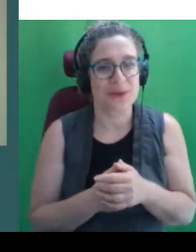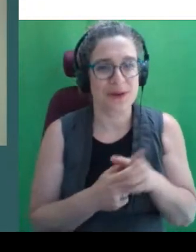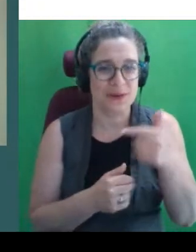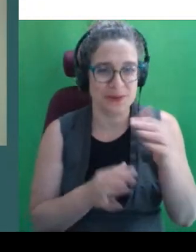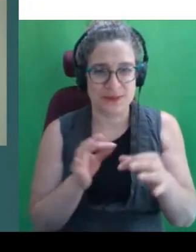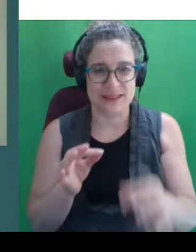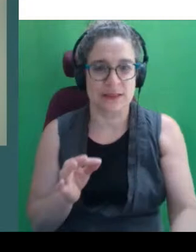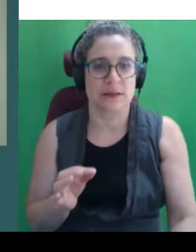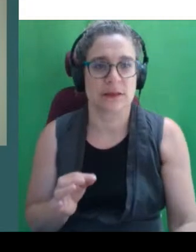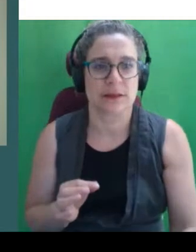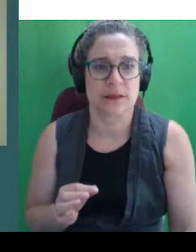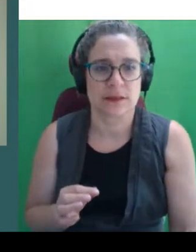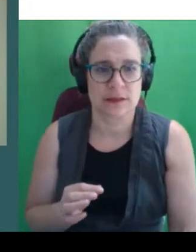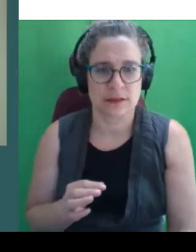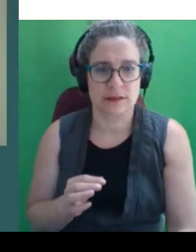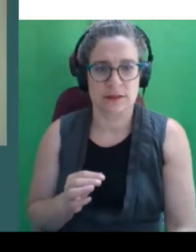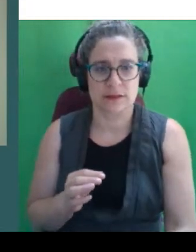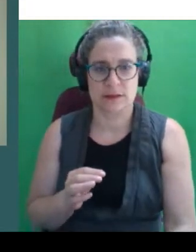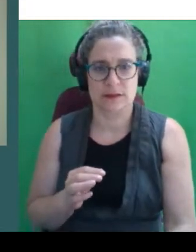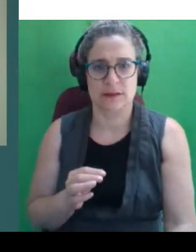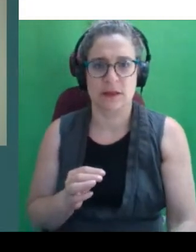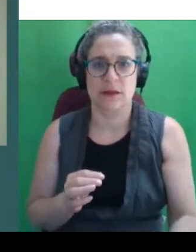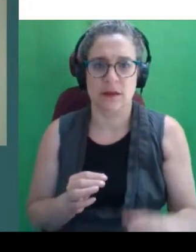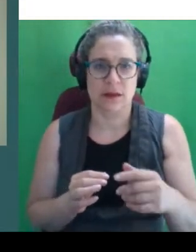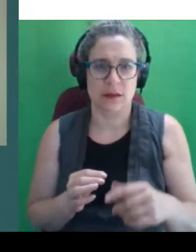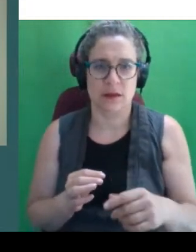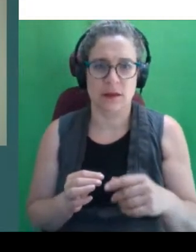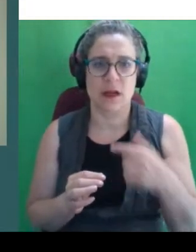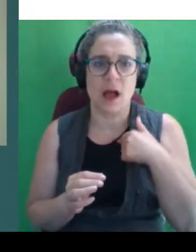And I know that the females